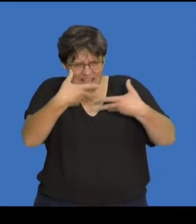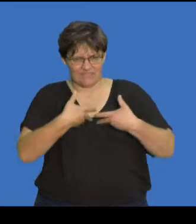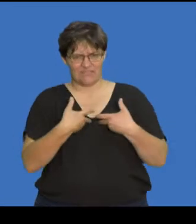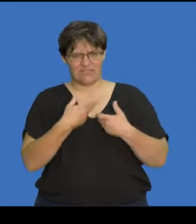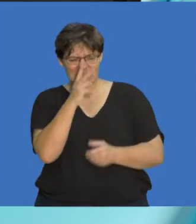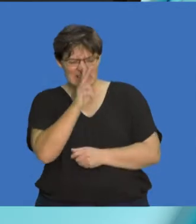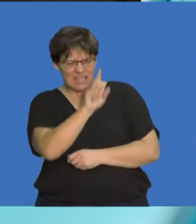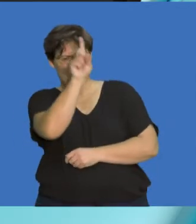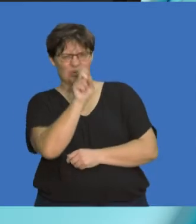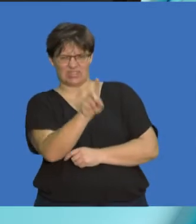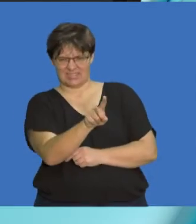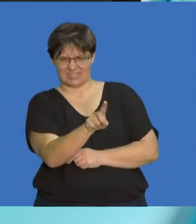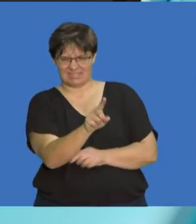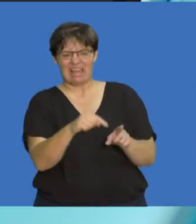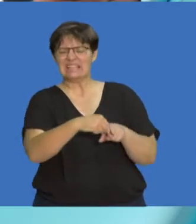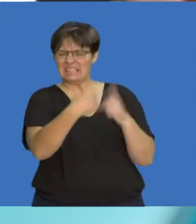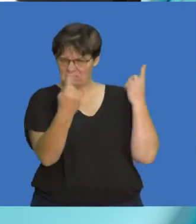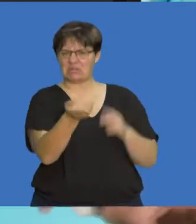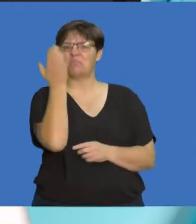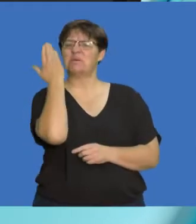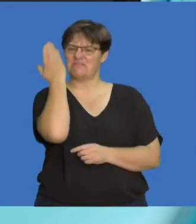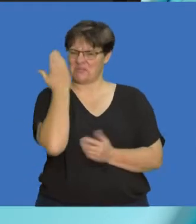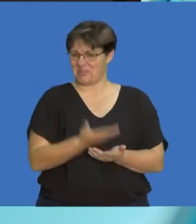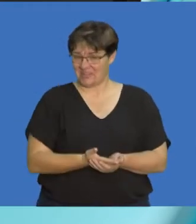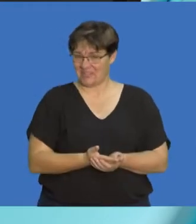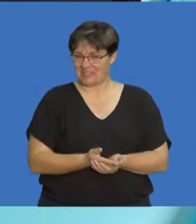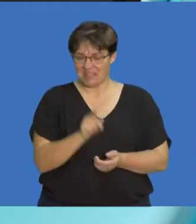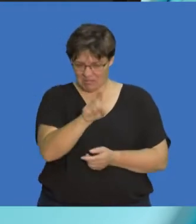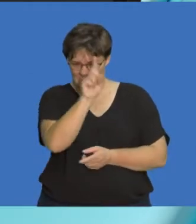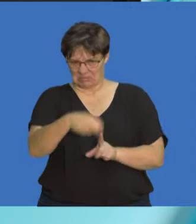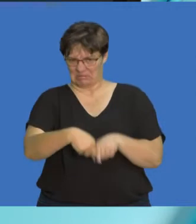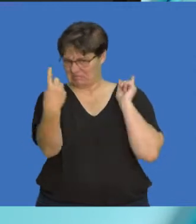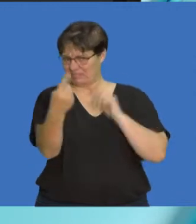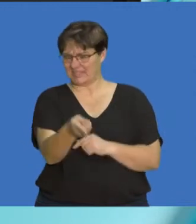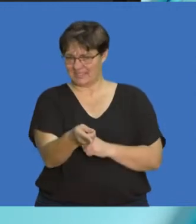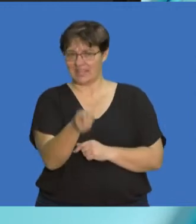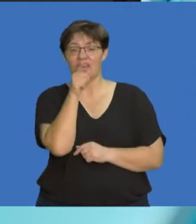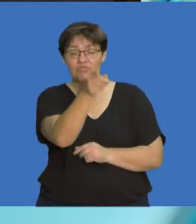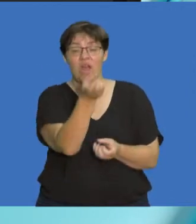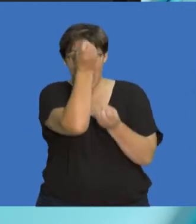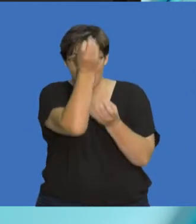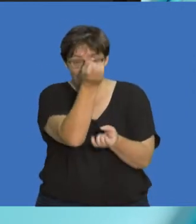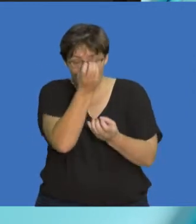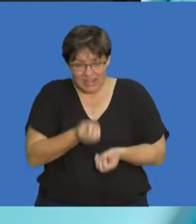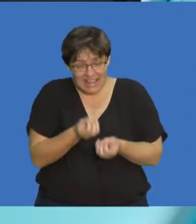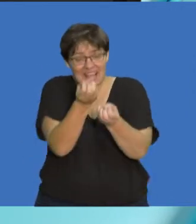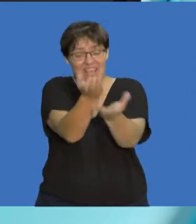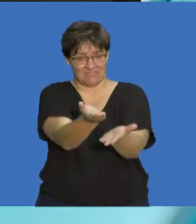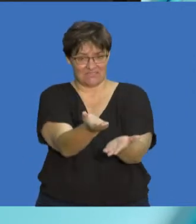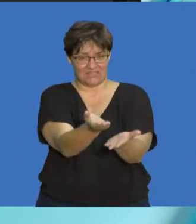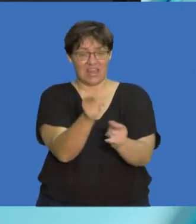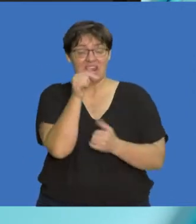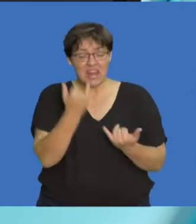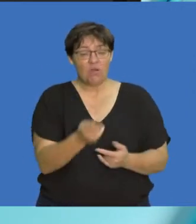question. Different to what we've done in previous lessons. Here you are given information and you are